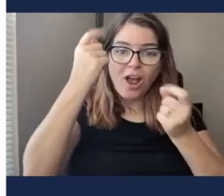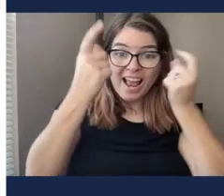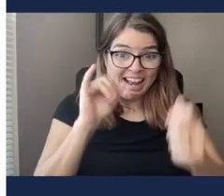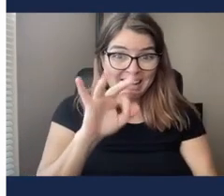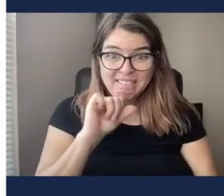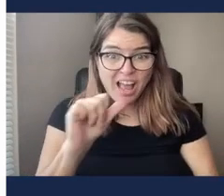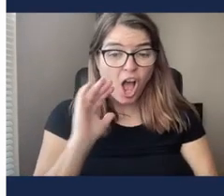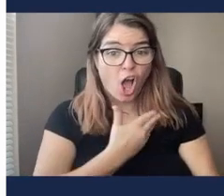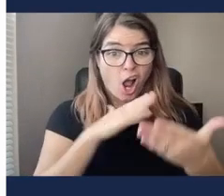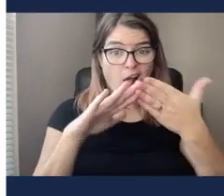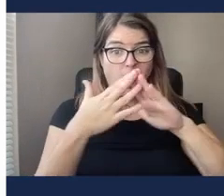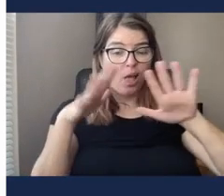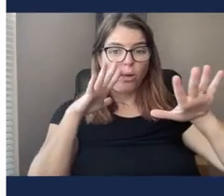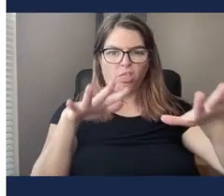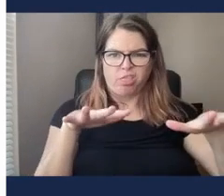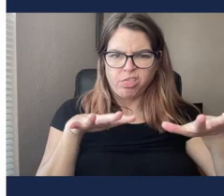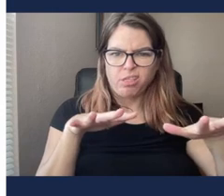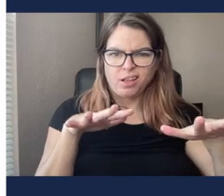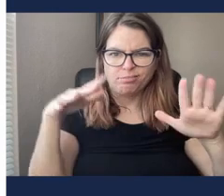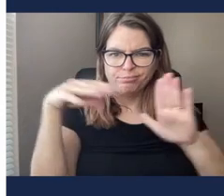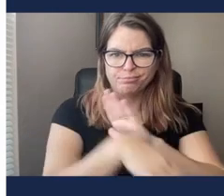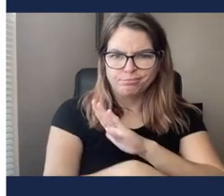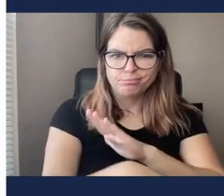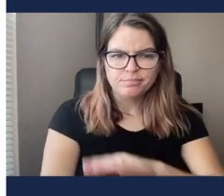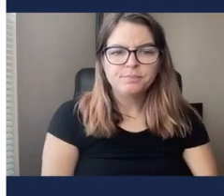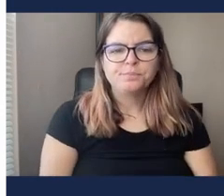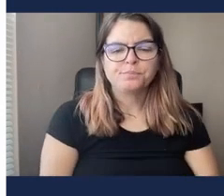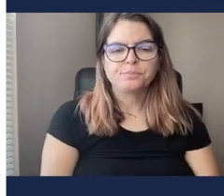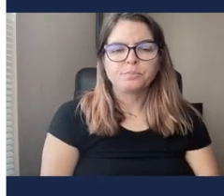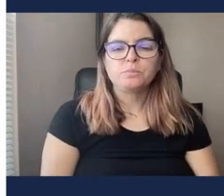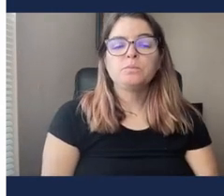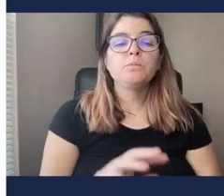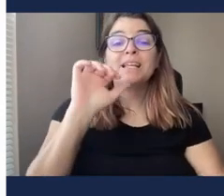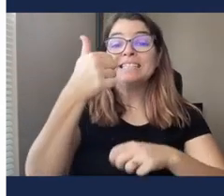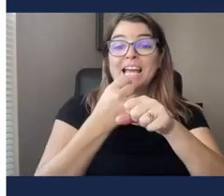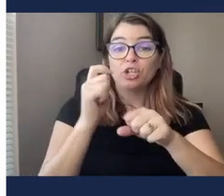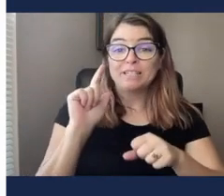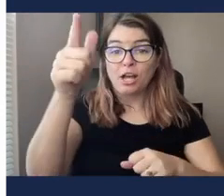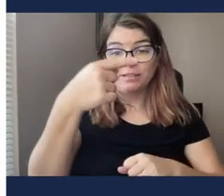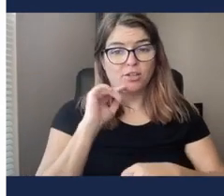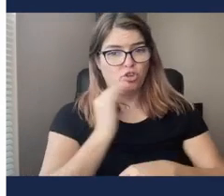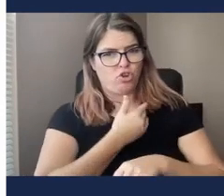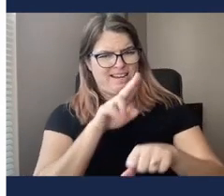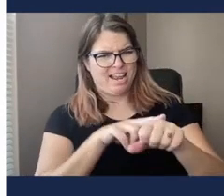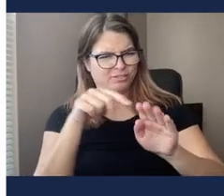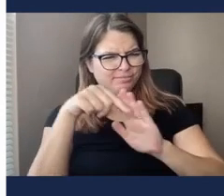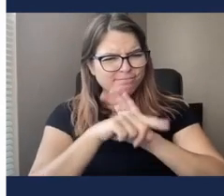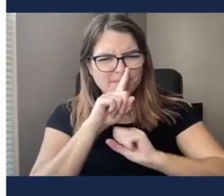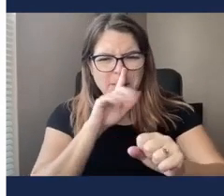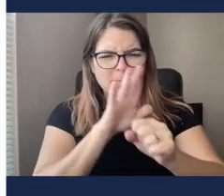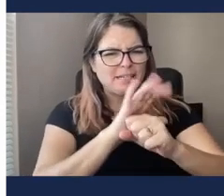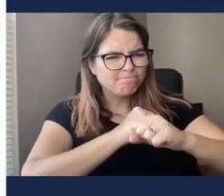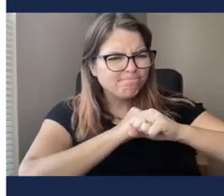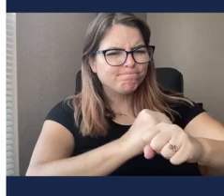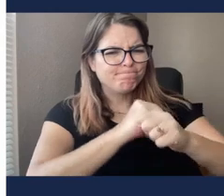will stagnate and die. 10 years later, they said, our nation is deeply committed to safeguarding academic freedom, which is